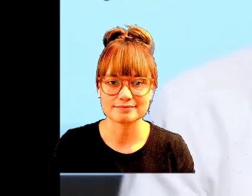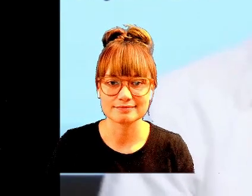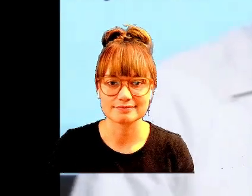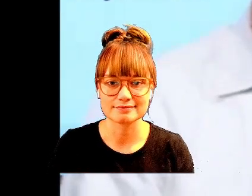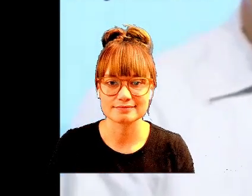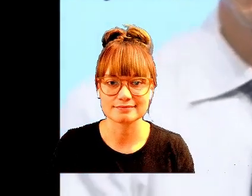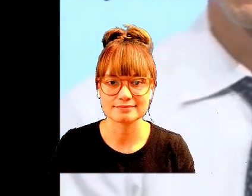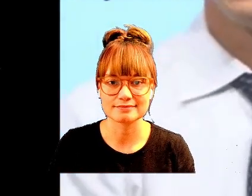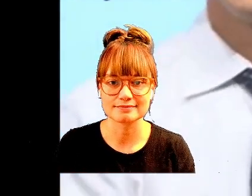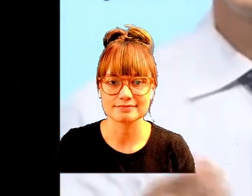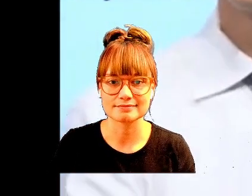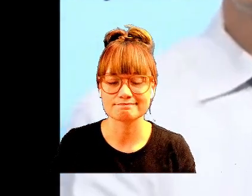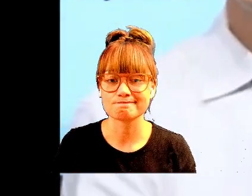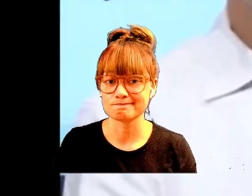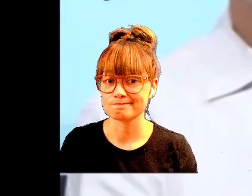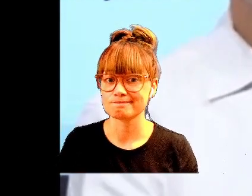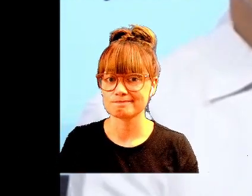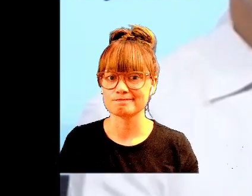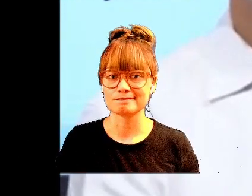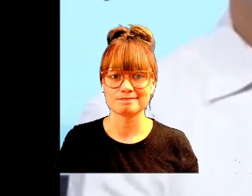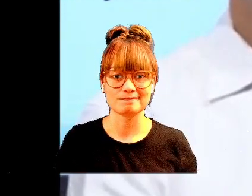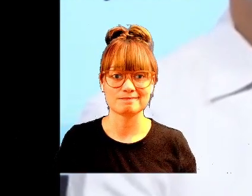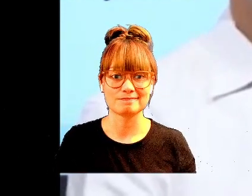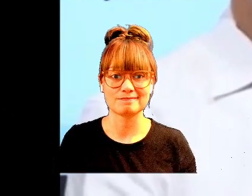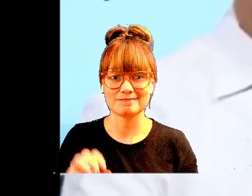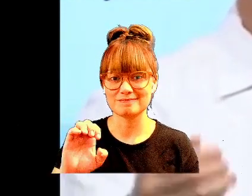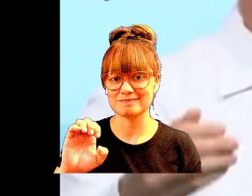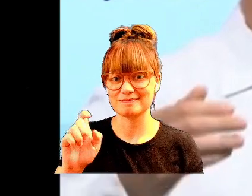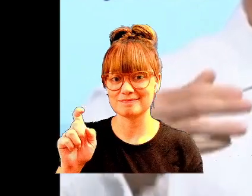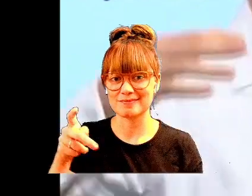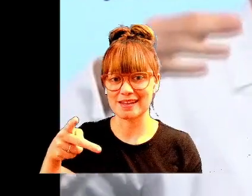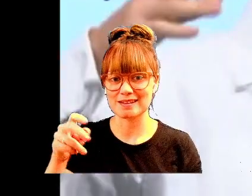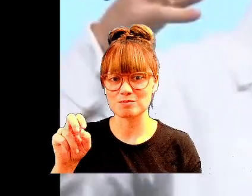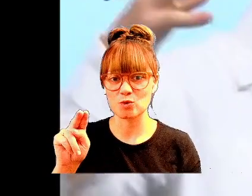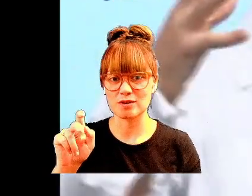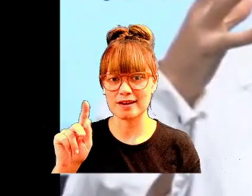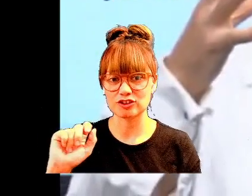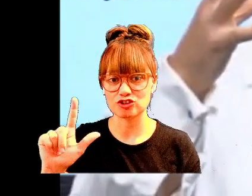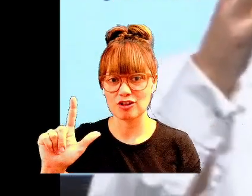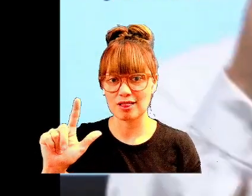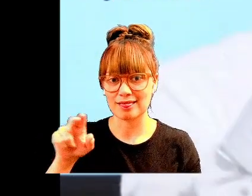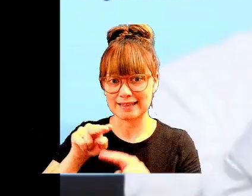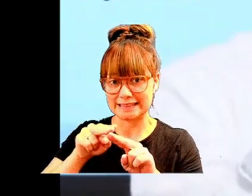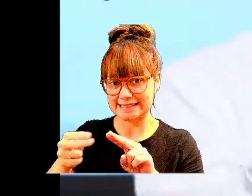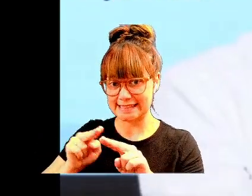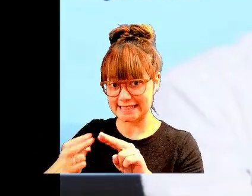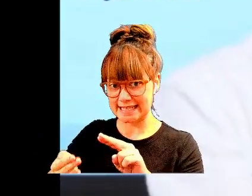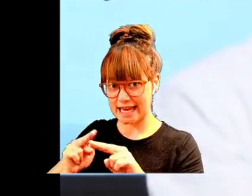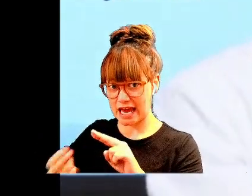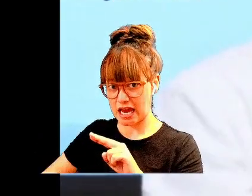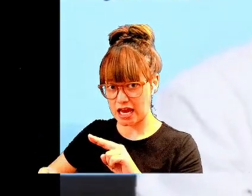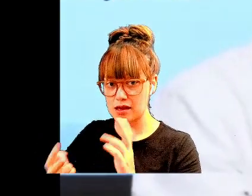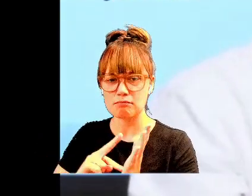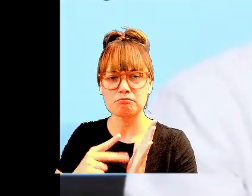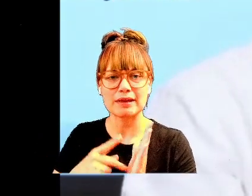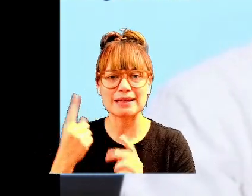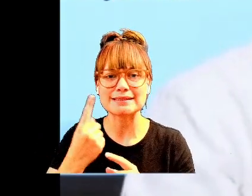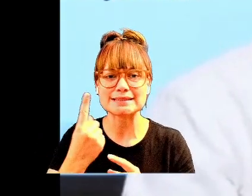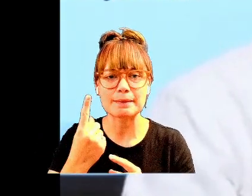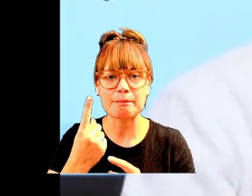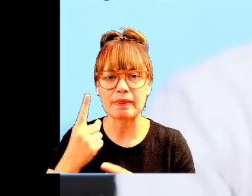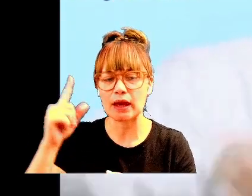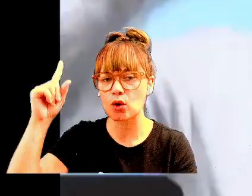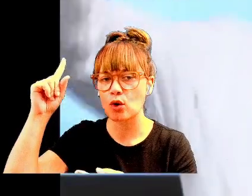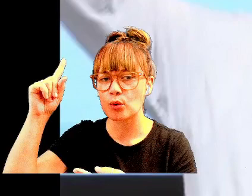Students, exponential decay is when a substance decays at an